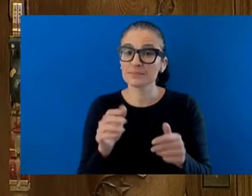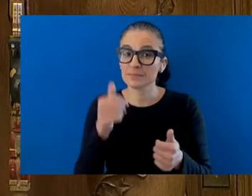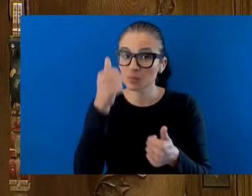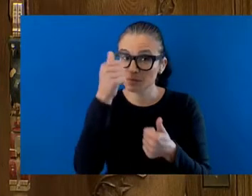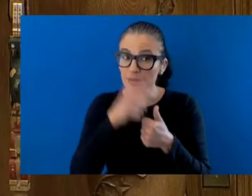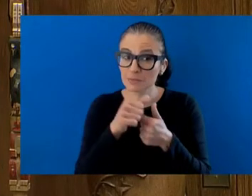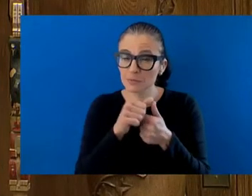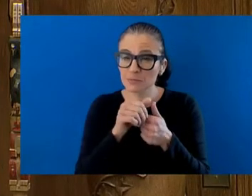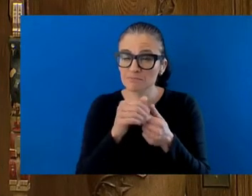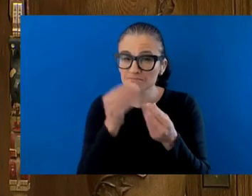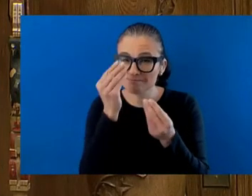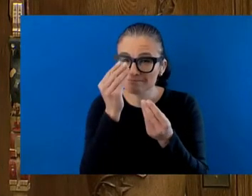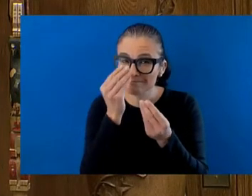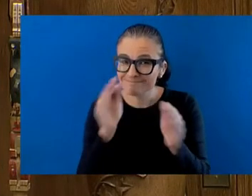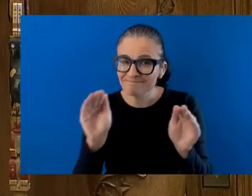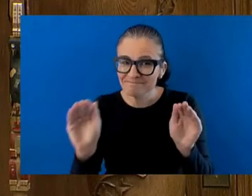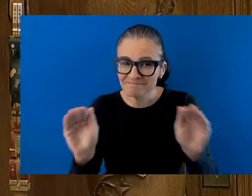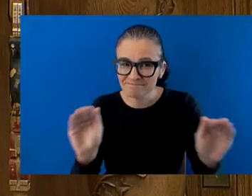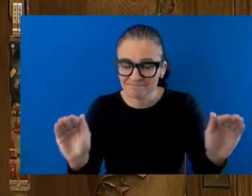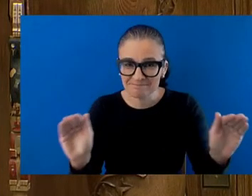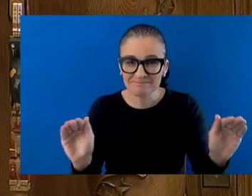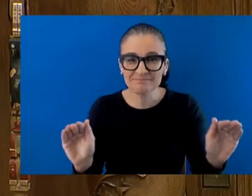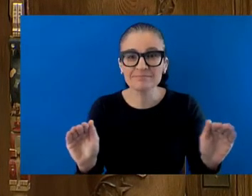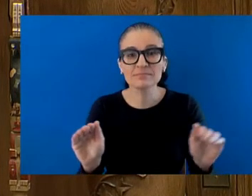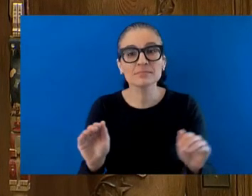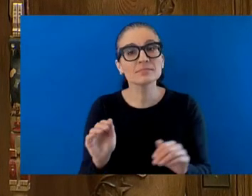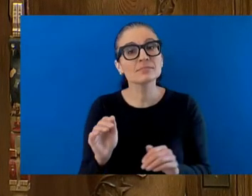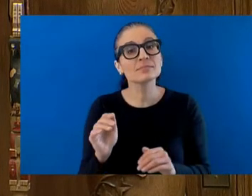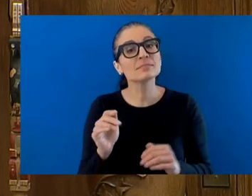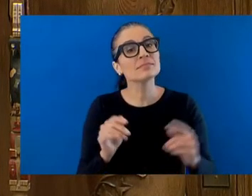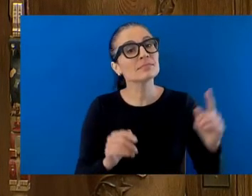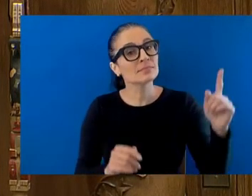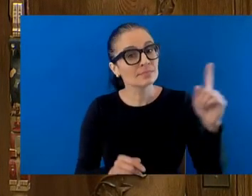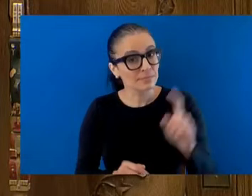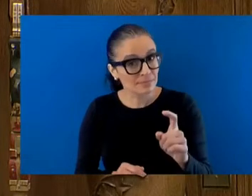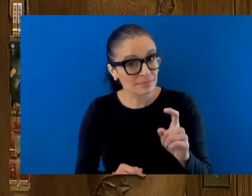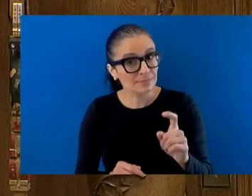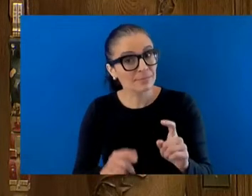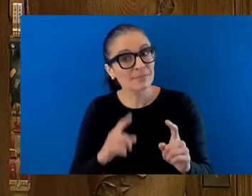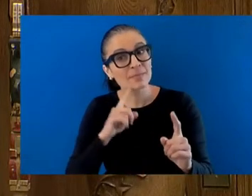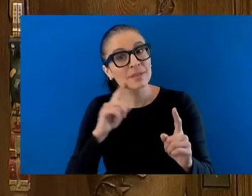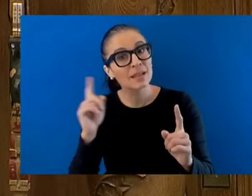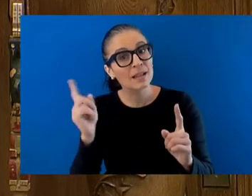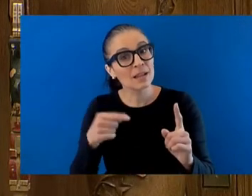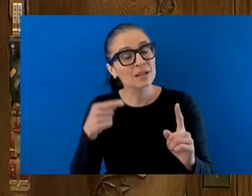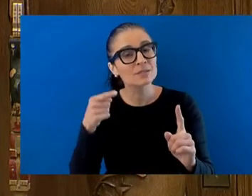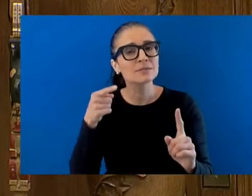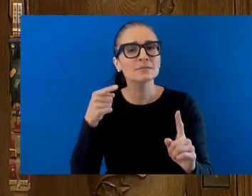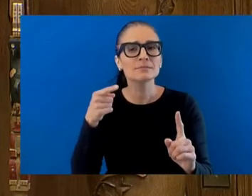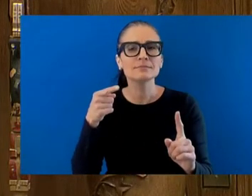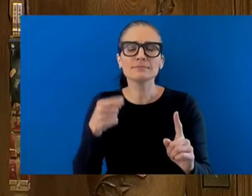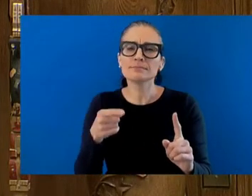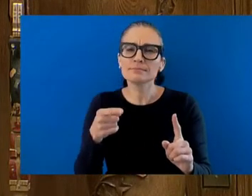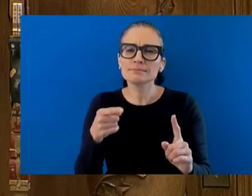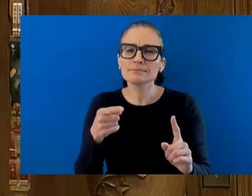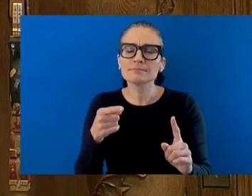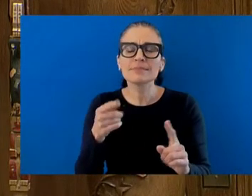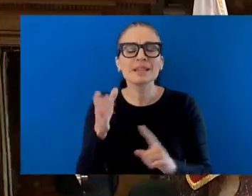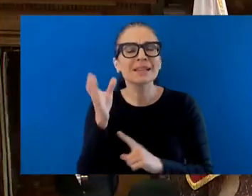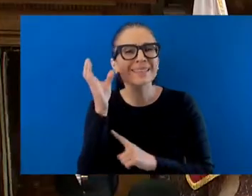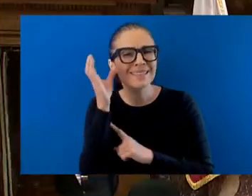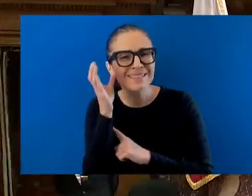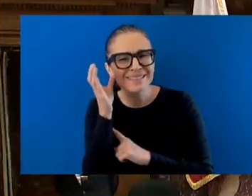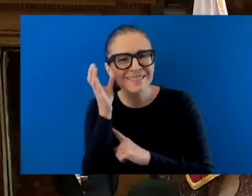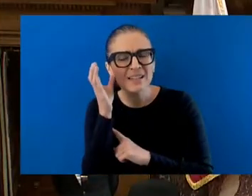so everybody has equal opportunity and so both sides have the same time in the question period. Madam